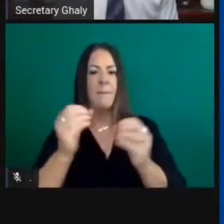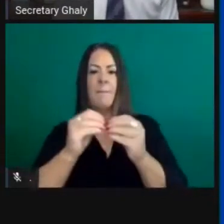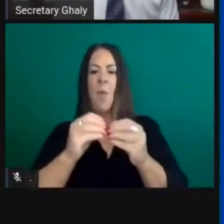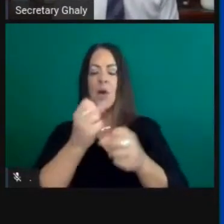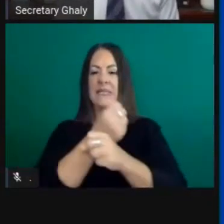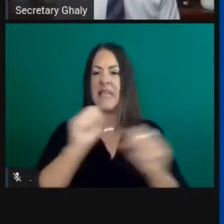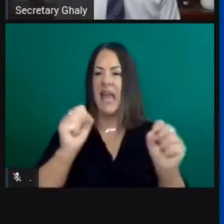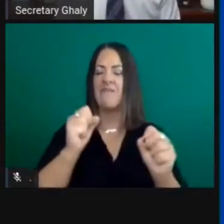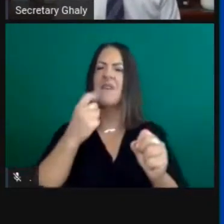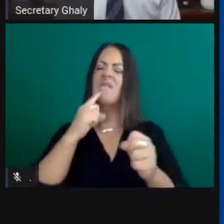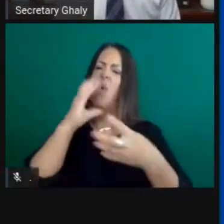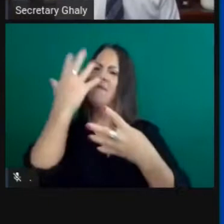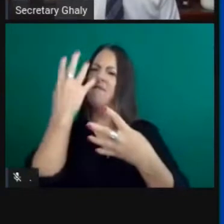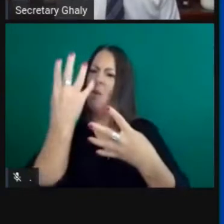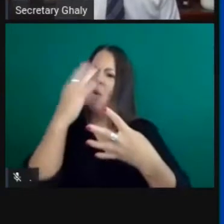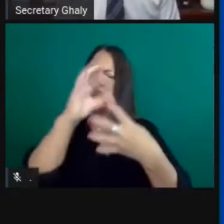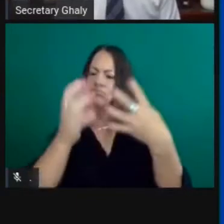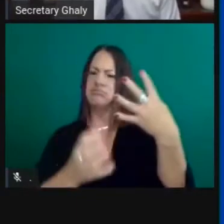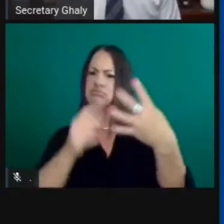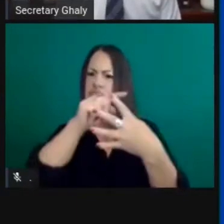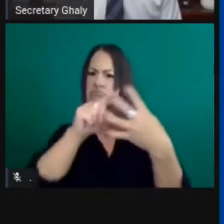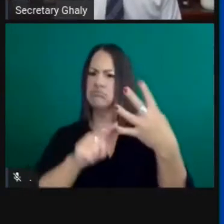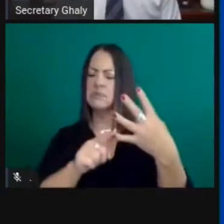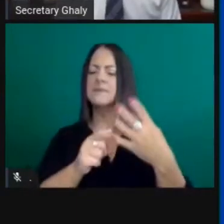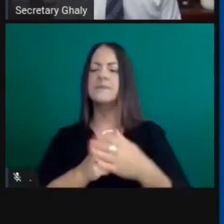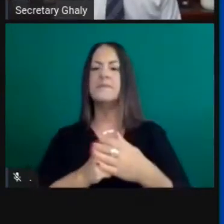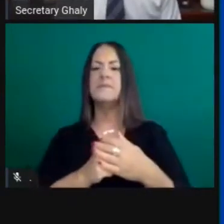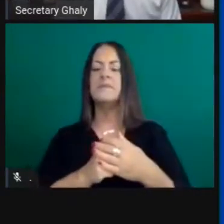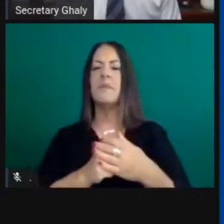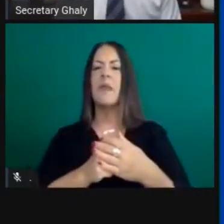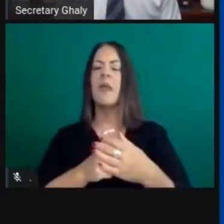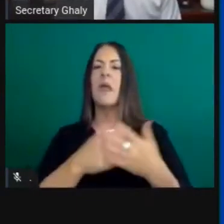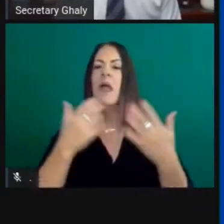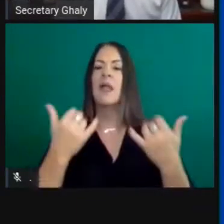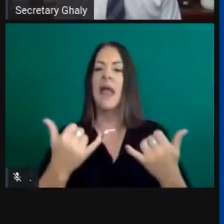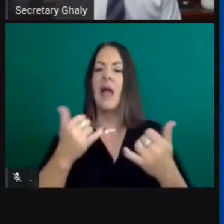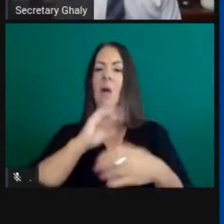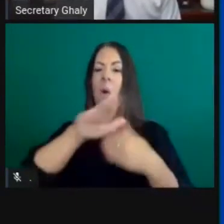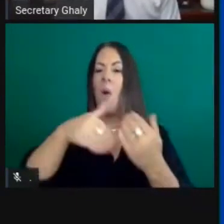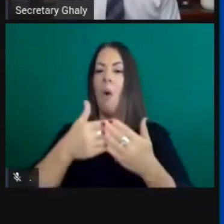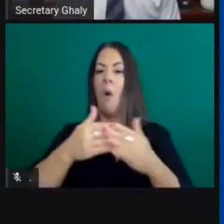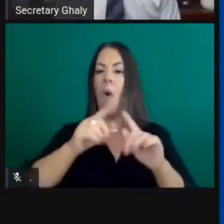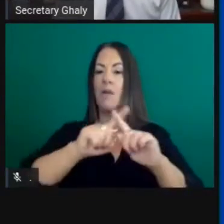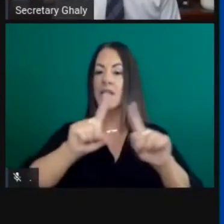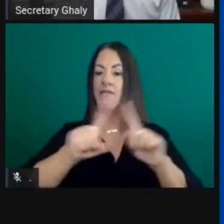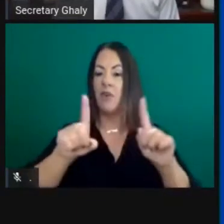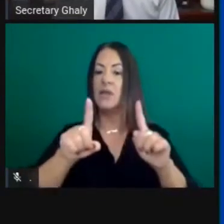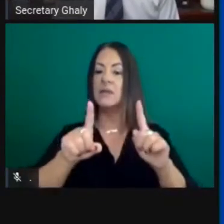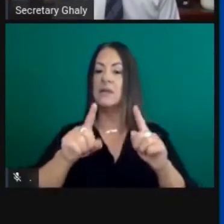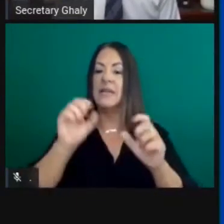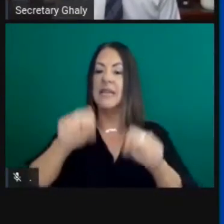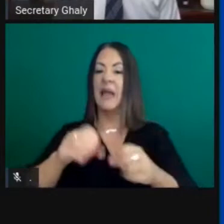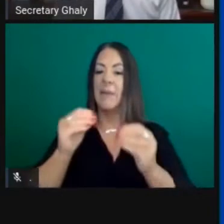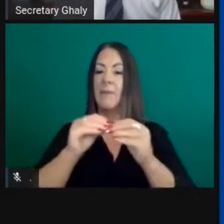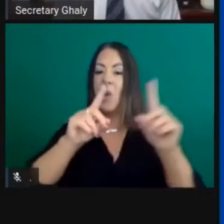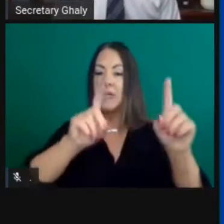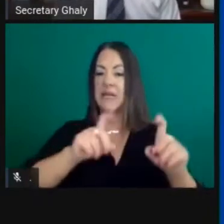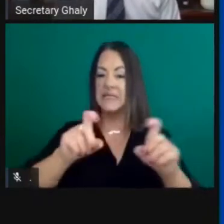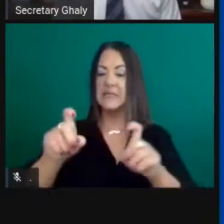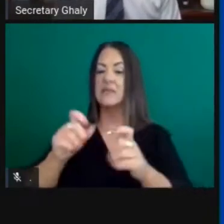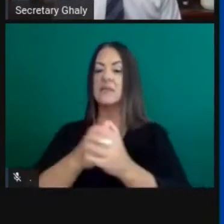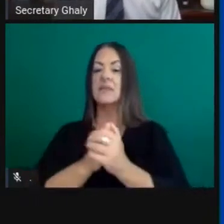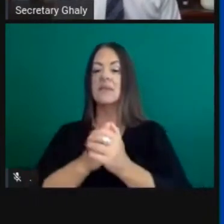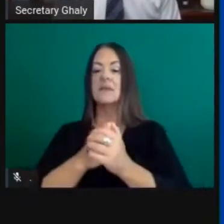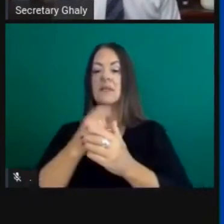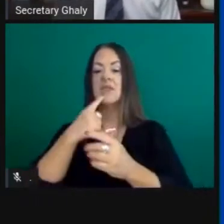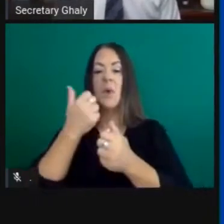tiers, the tiers aren't different, but that all of them can be tested now, and that we want to support individuals who are in any of those